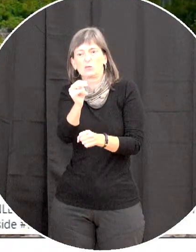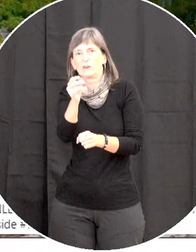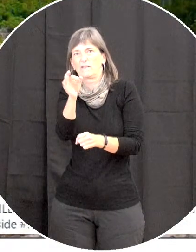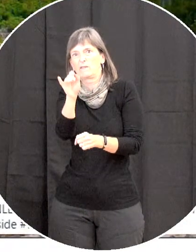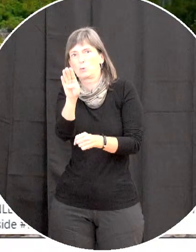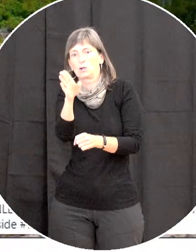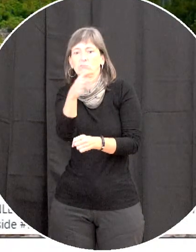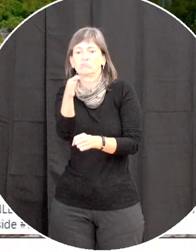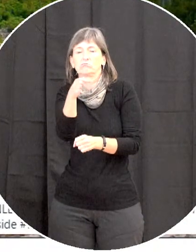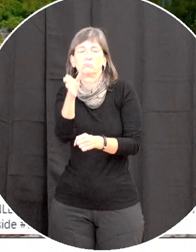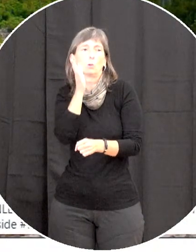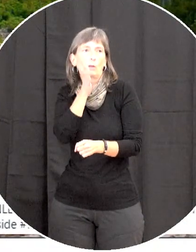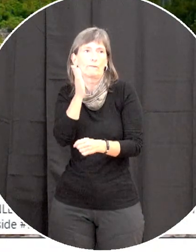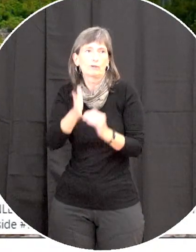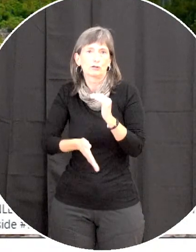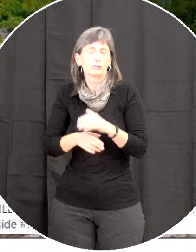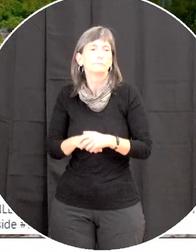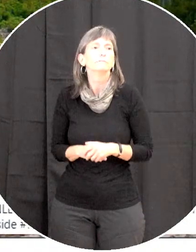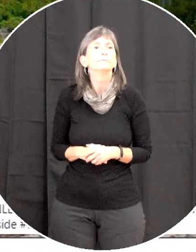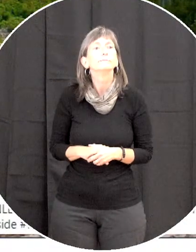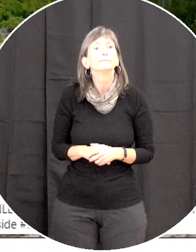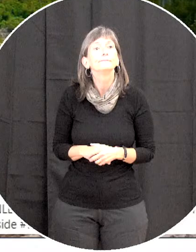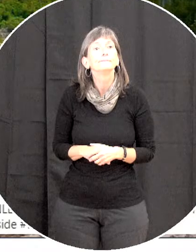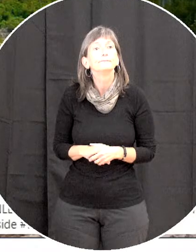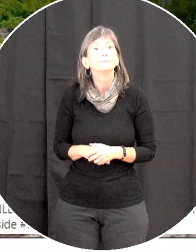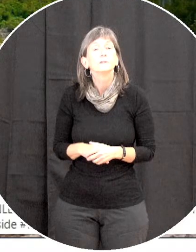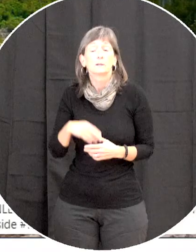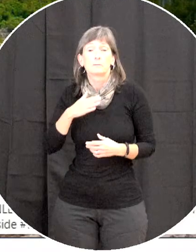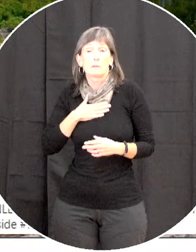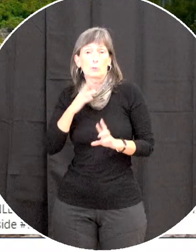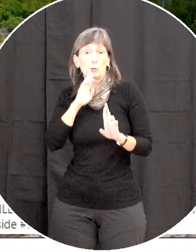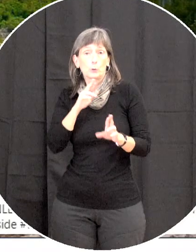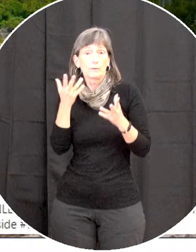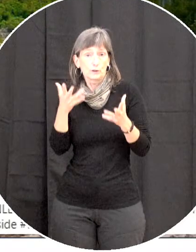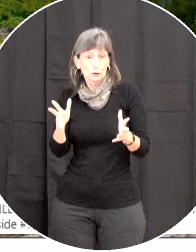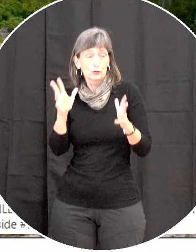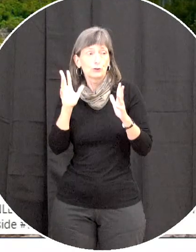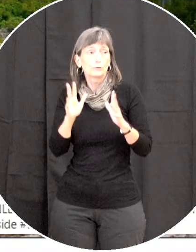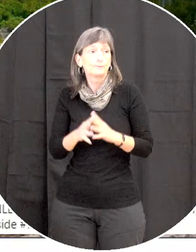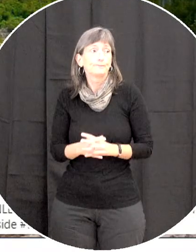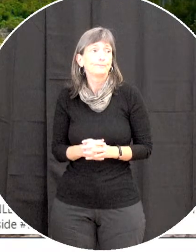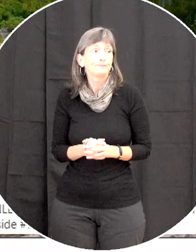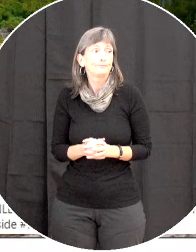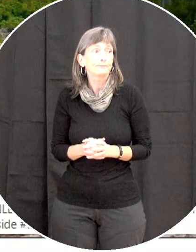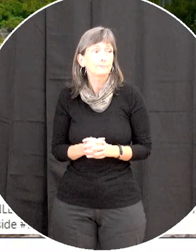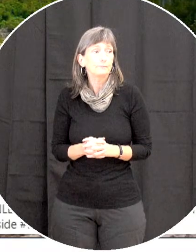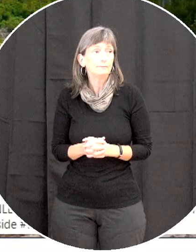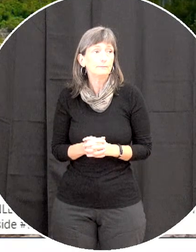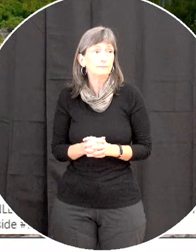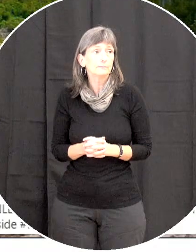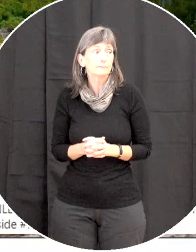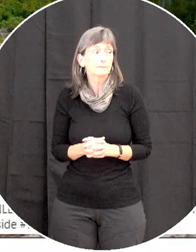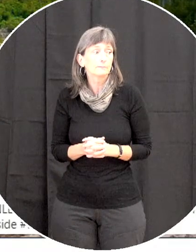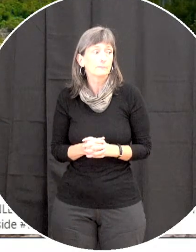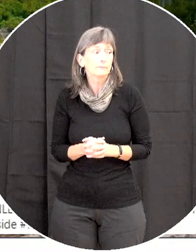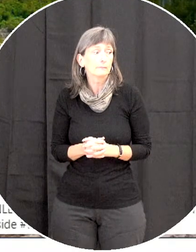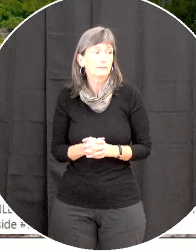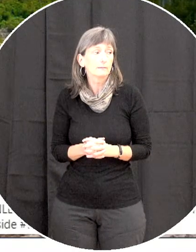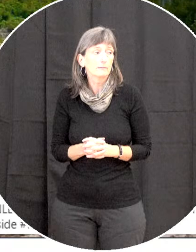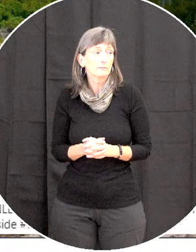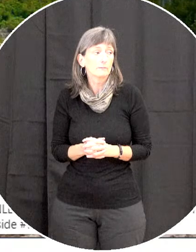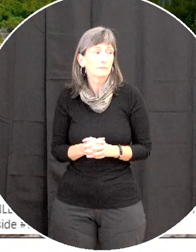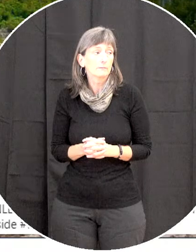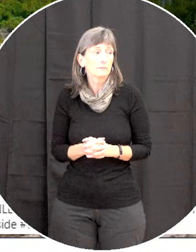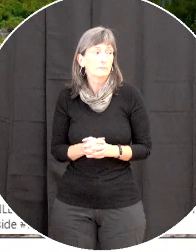So that completes, Mr. Chair, the Director's report. I would like to highlight this final slide.